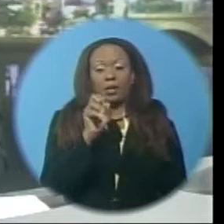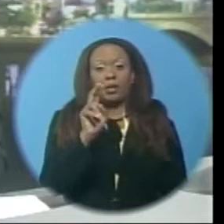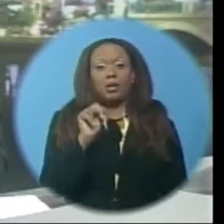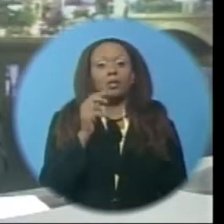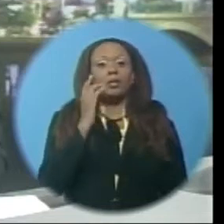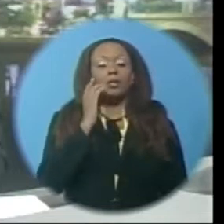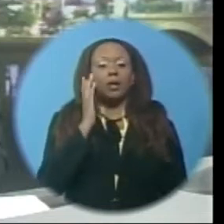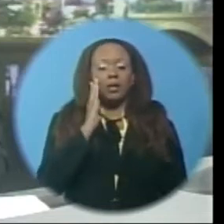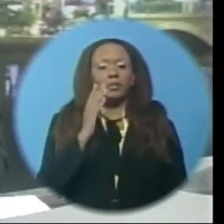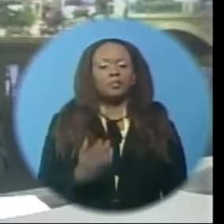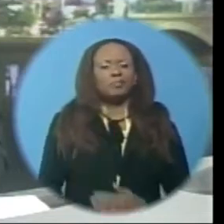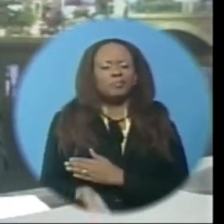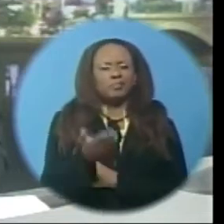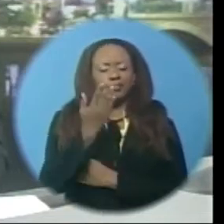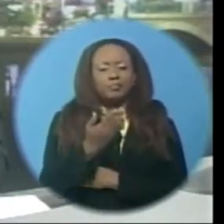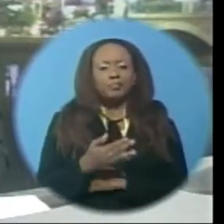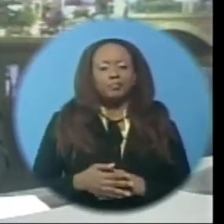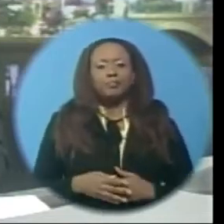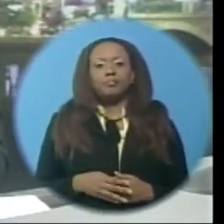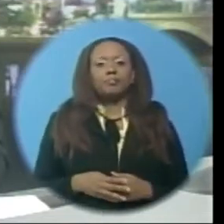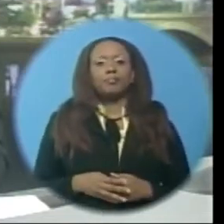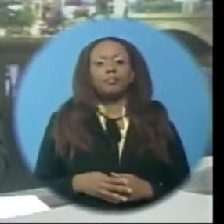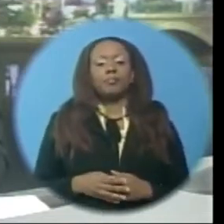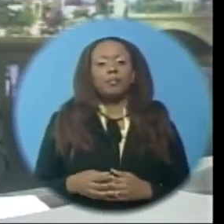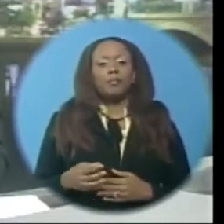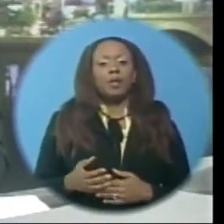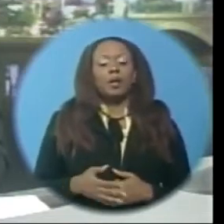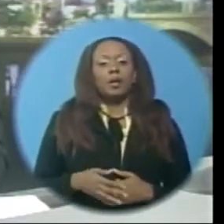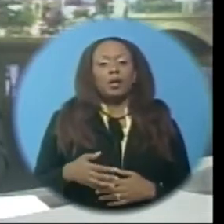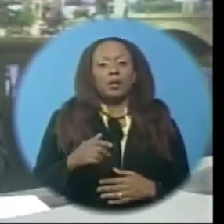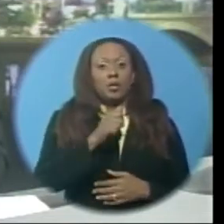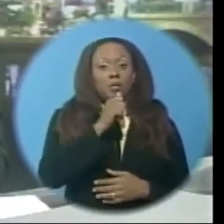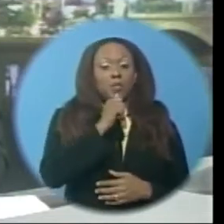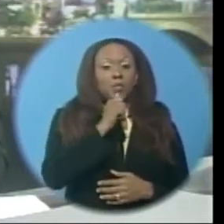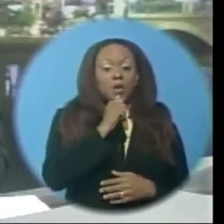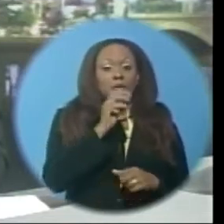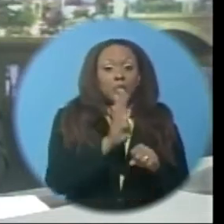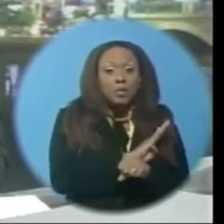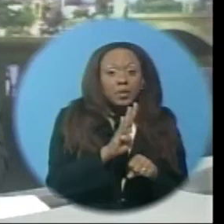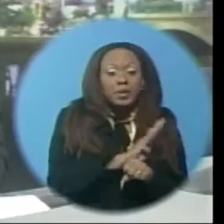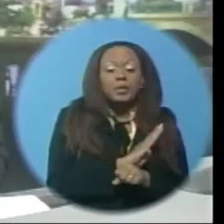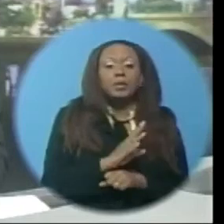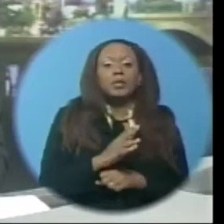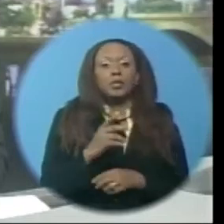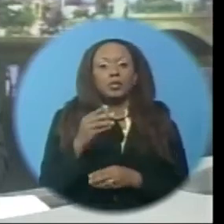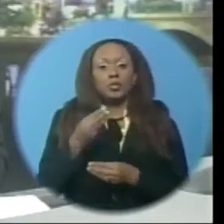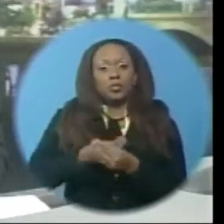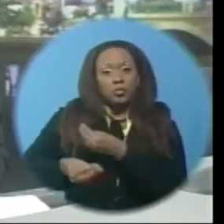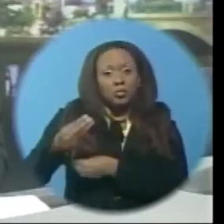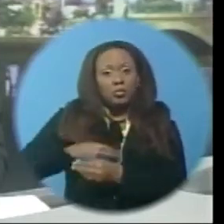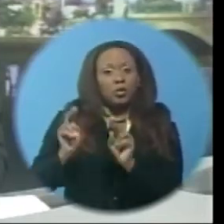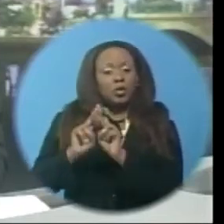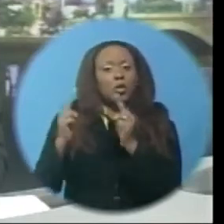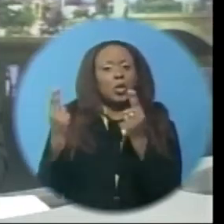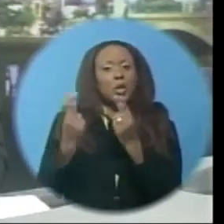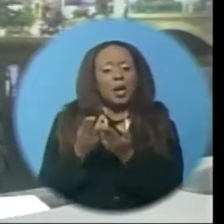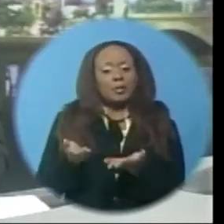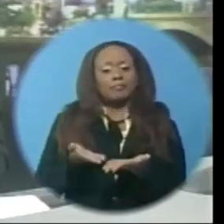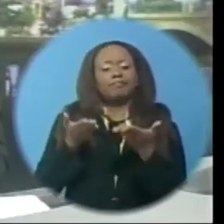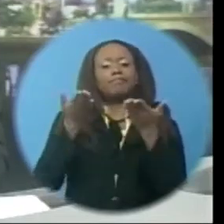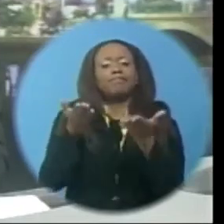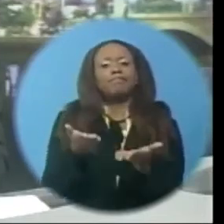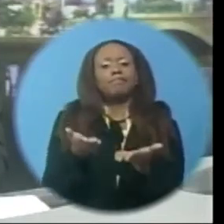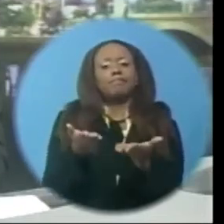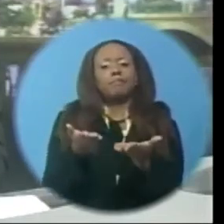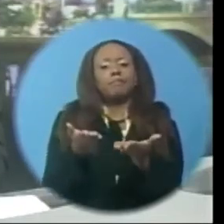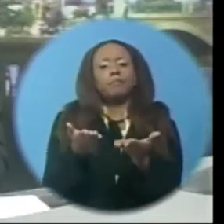got underway at the Hilton Barbados this morning. Members of the private sector and trade unions outlined their positions